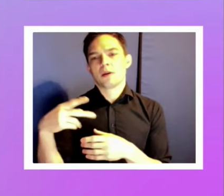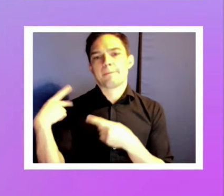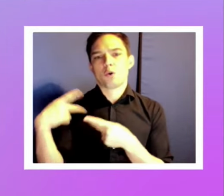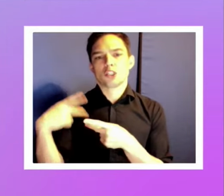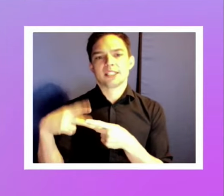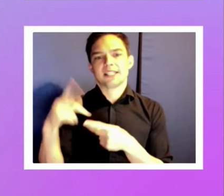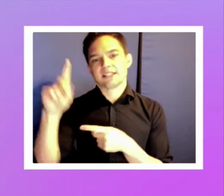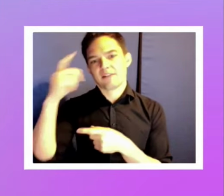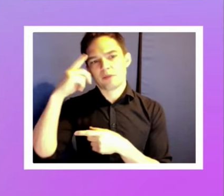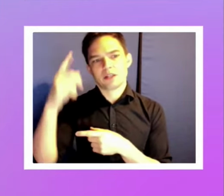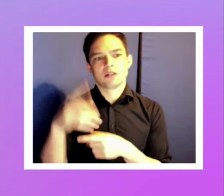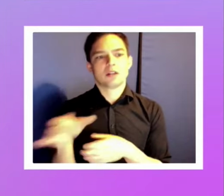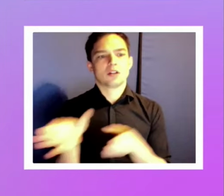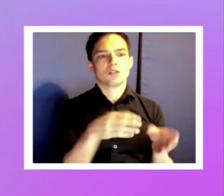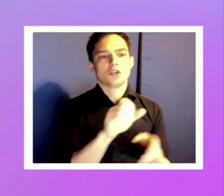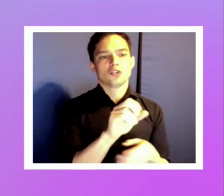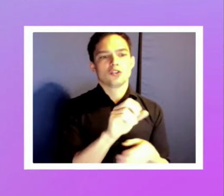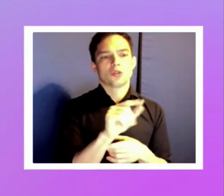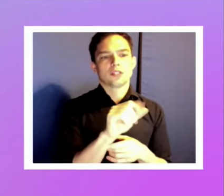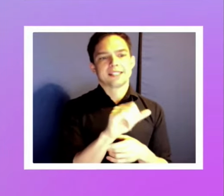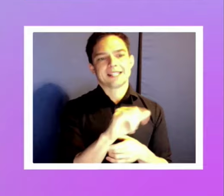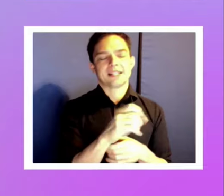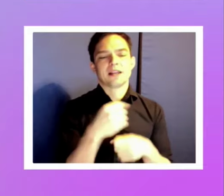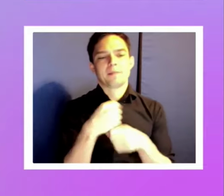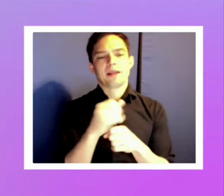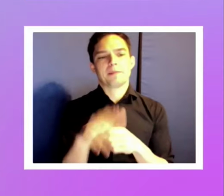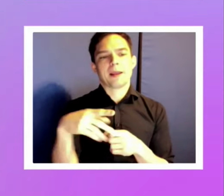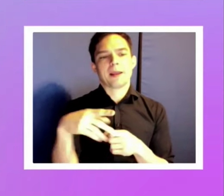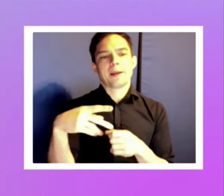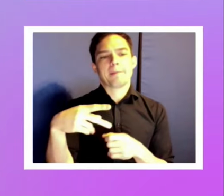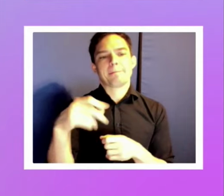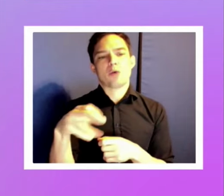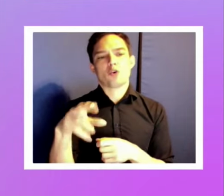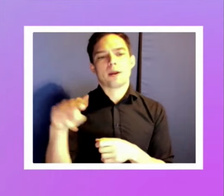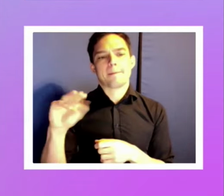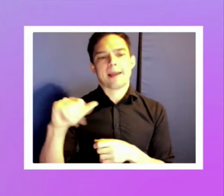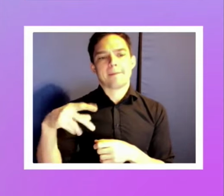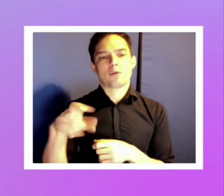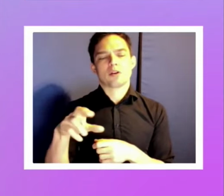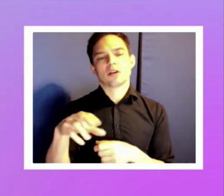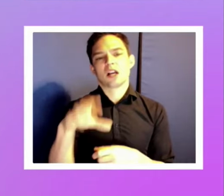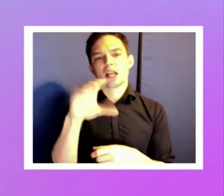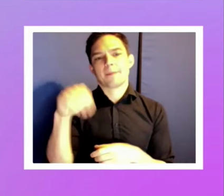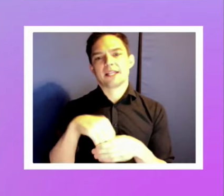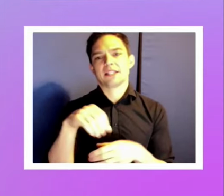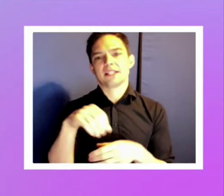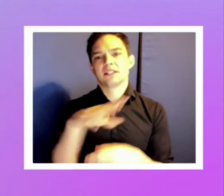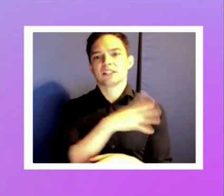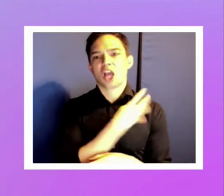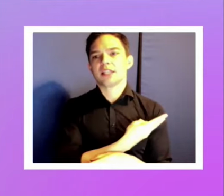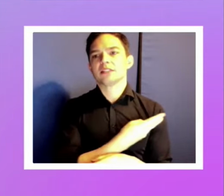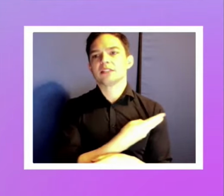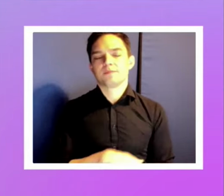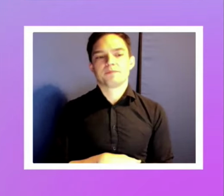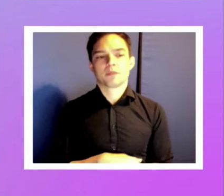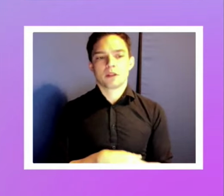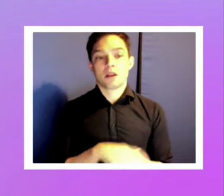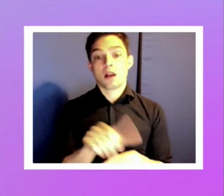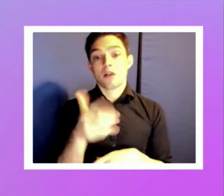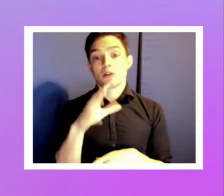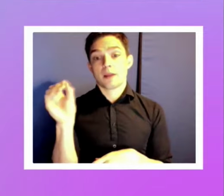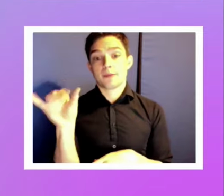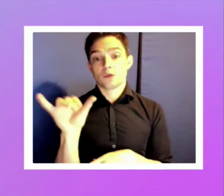there is SortSite, which is produced by PowerMapper, which is a company in Scotland. There's some other ones too that have